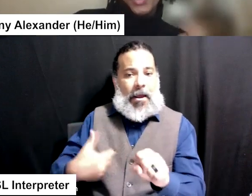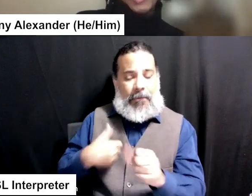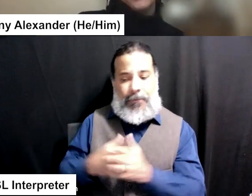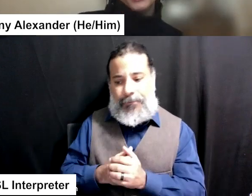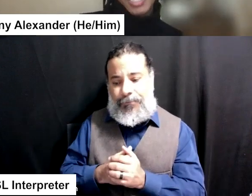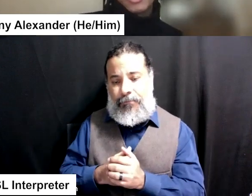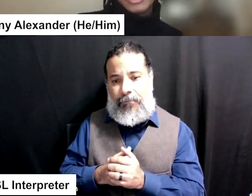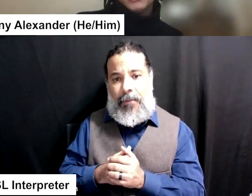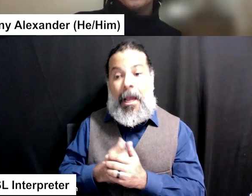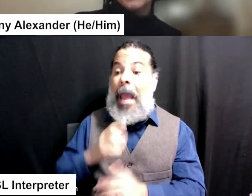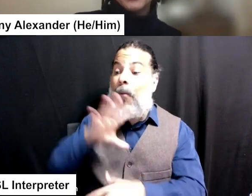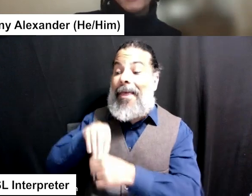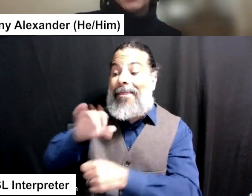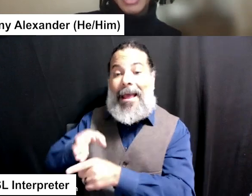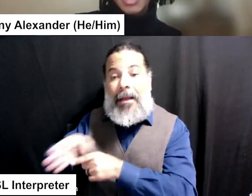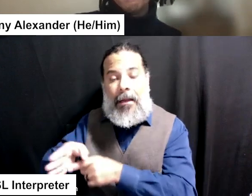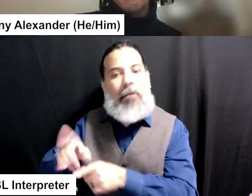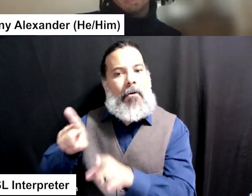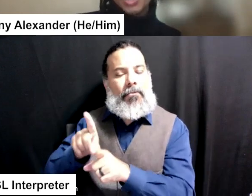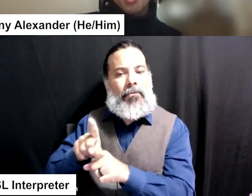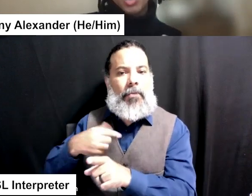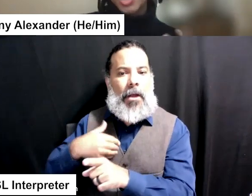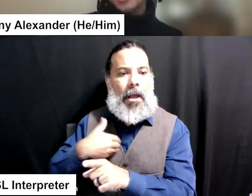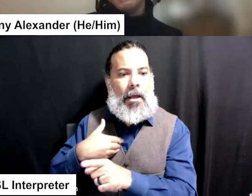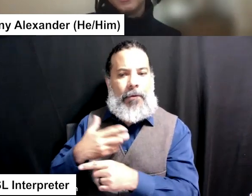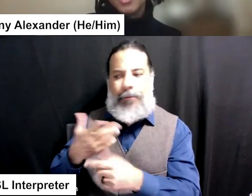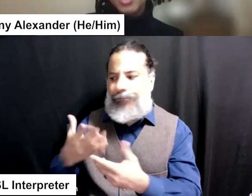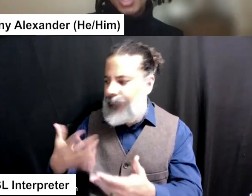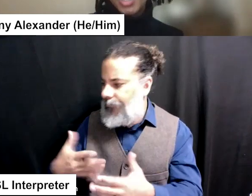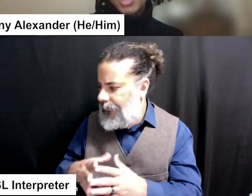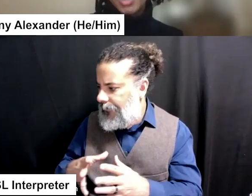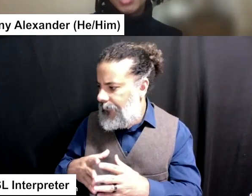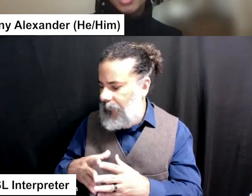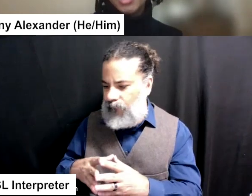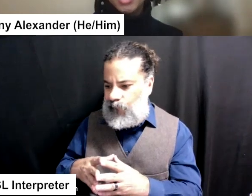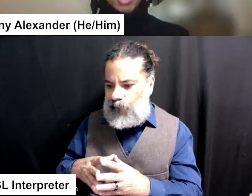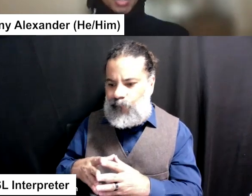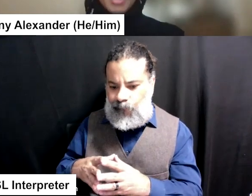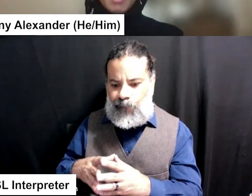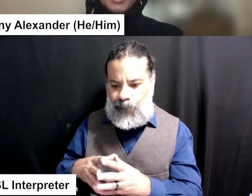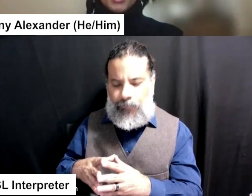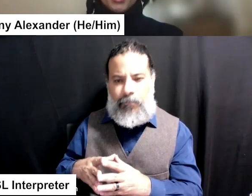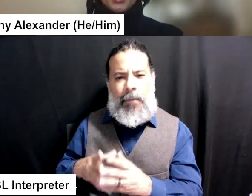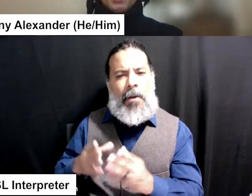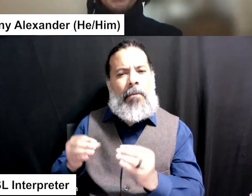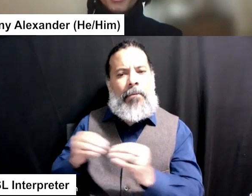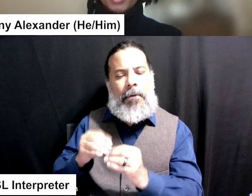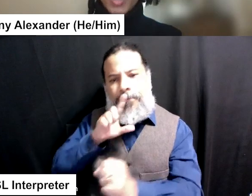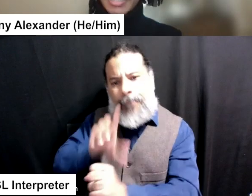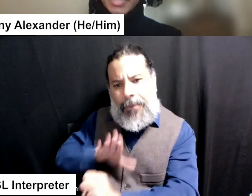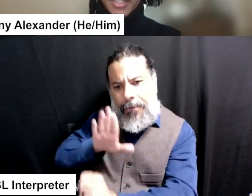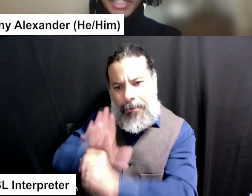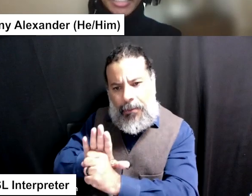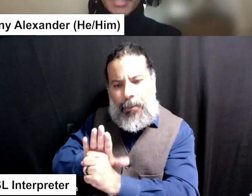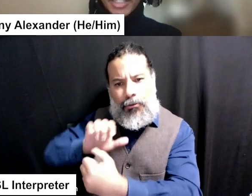And within food sovereignty, you definitely have much more of a commitment to